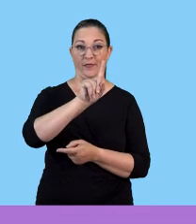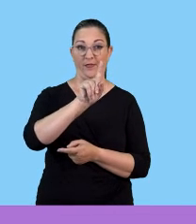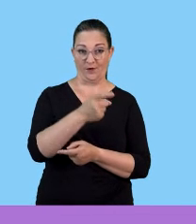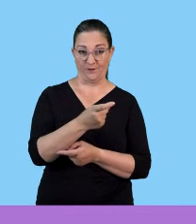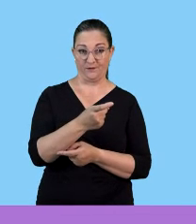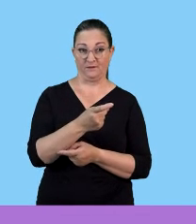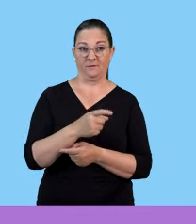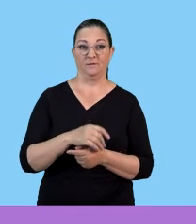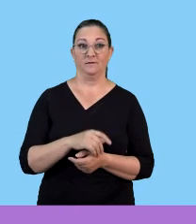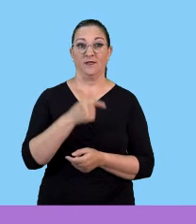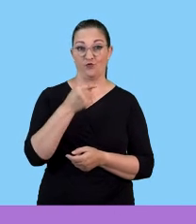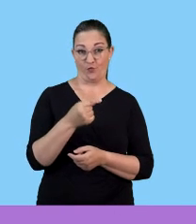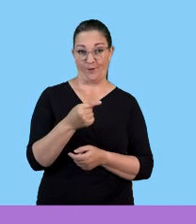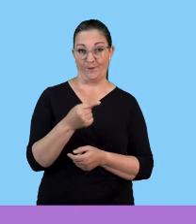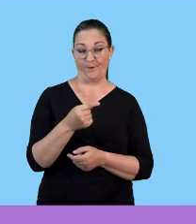1,000